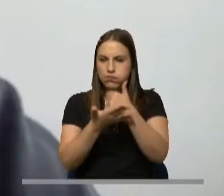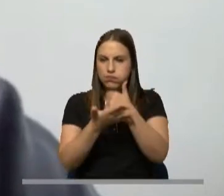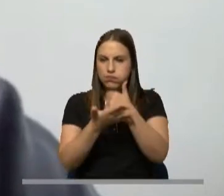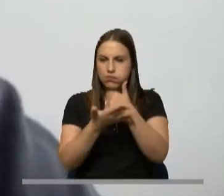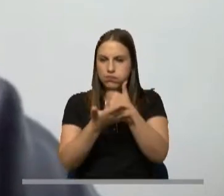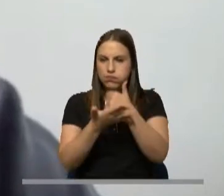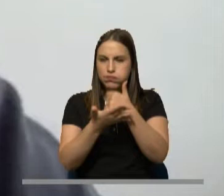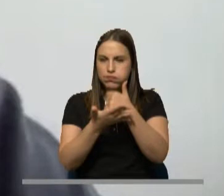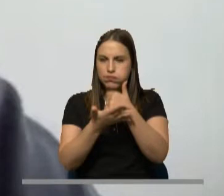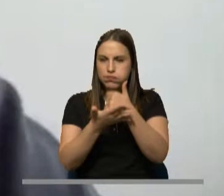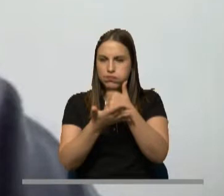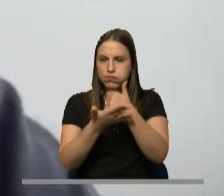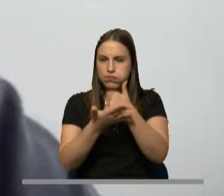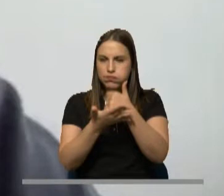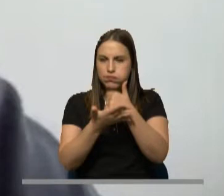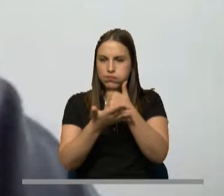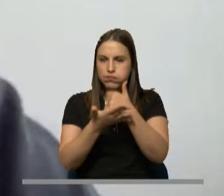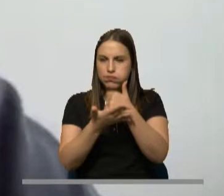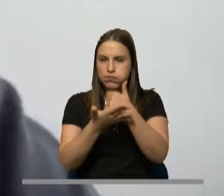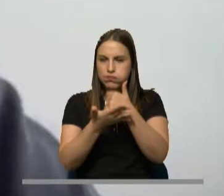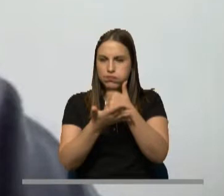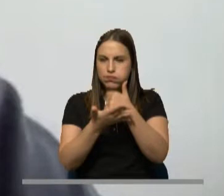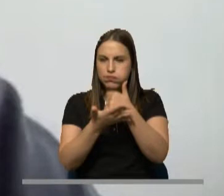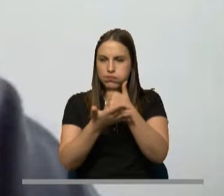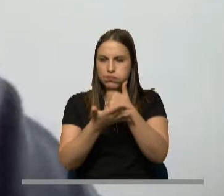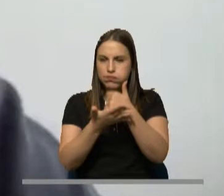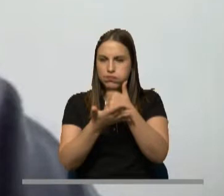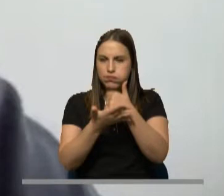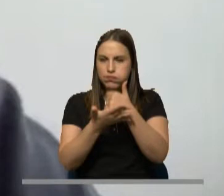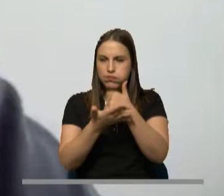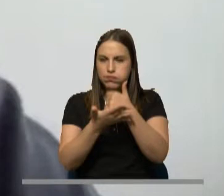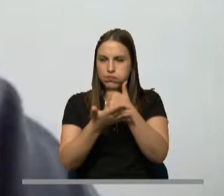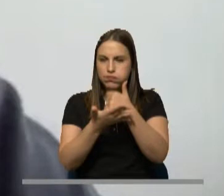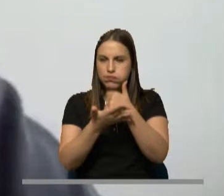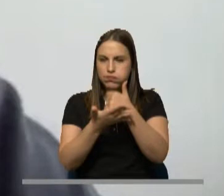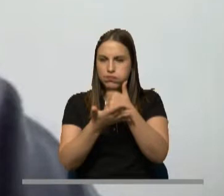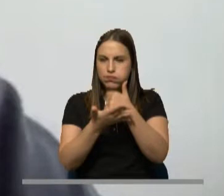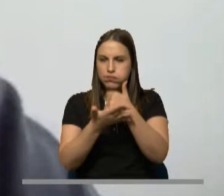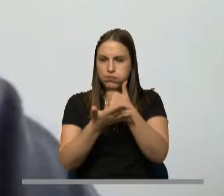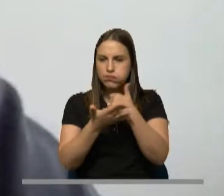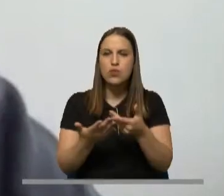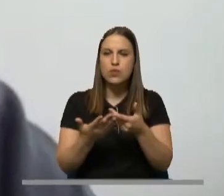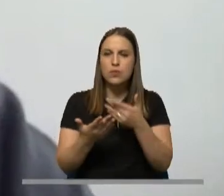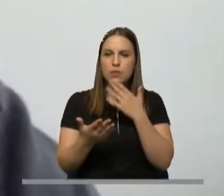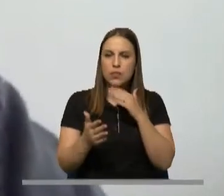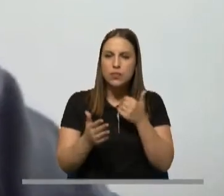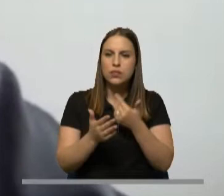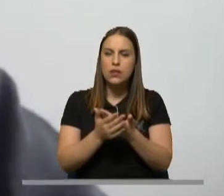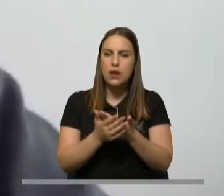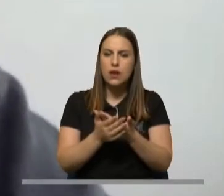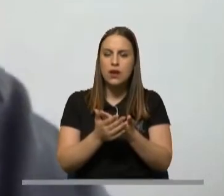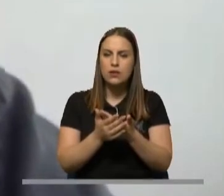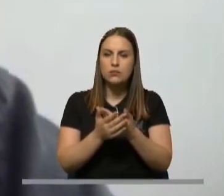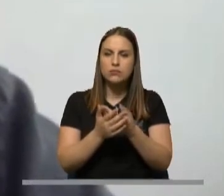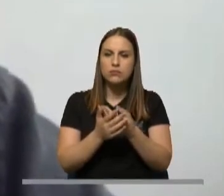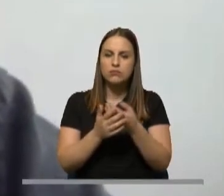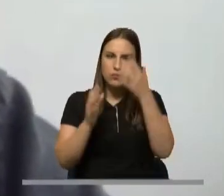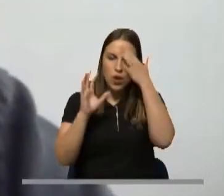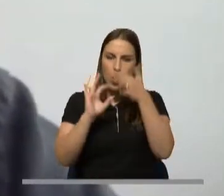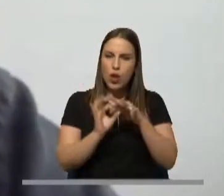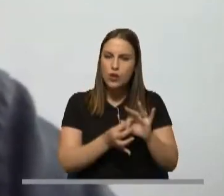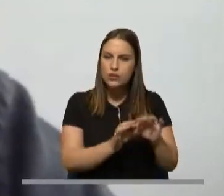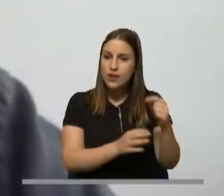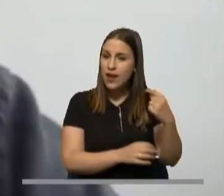view, with an epistemic confusion whereby ways of thinking that make perfect sense in